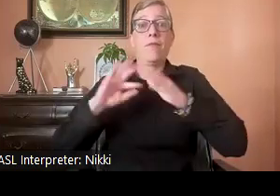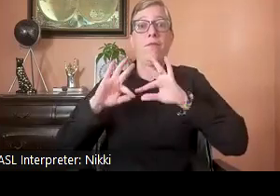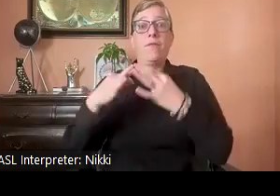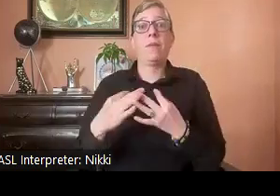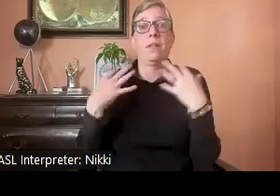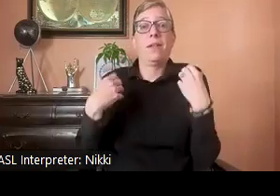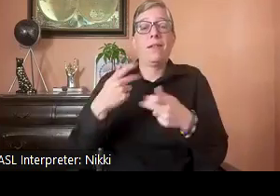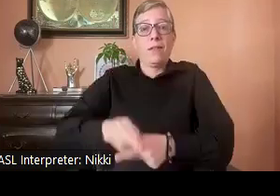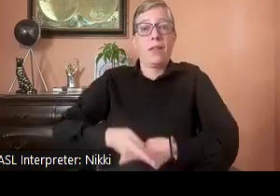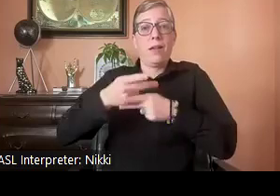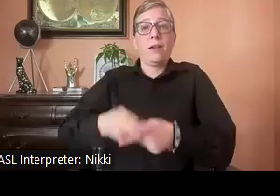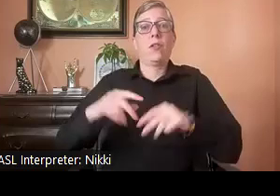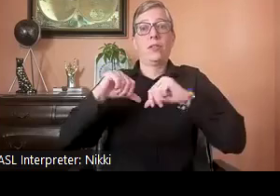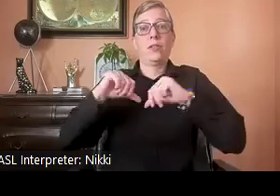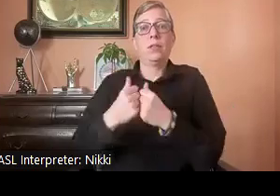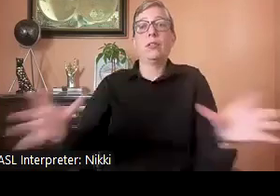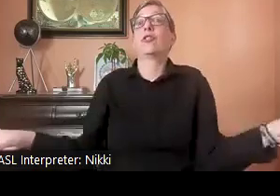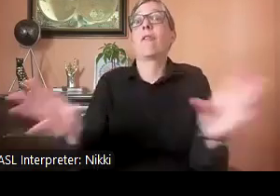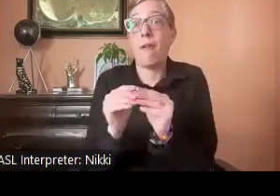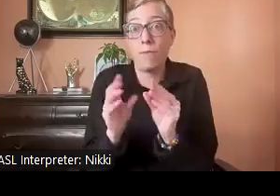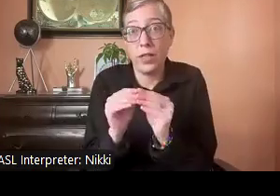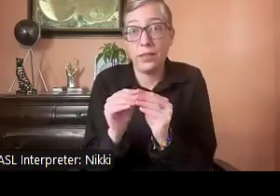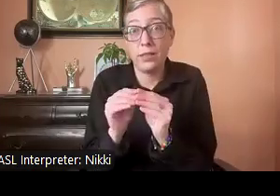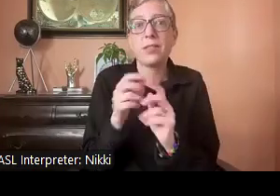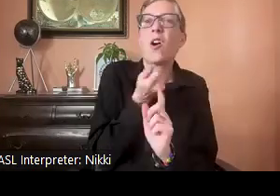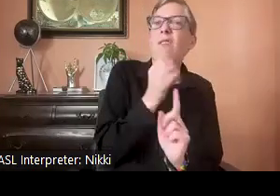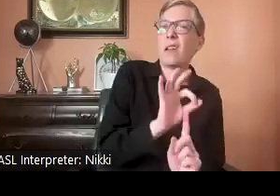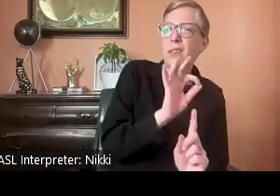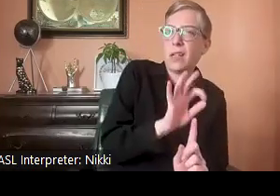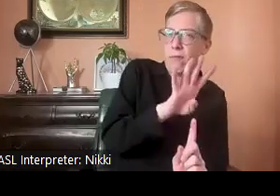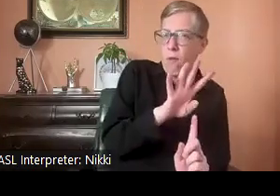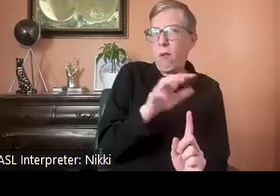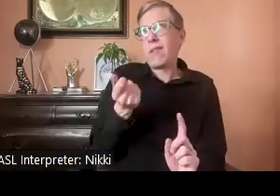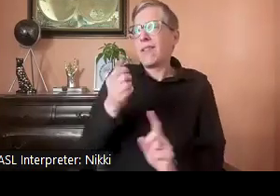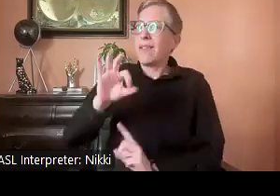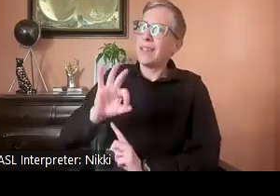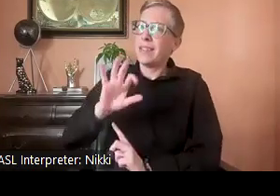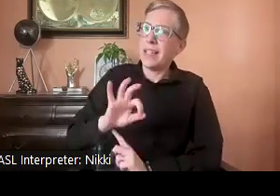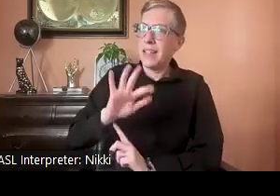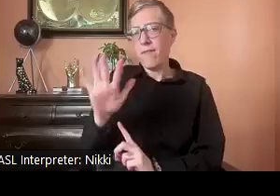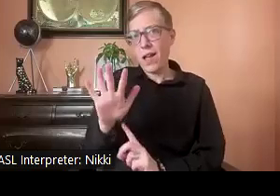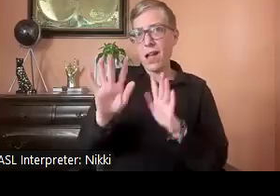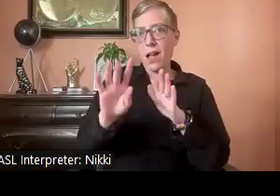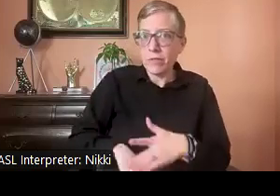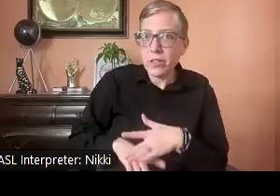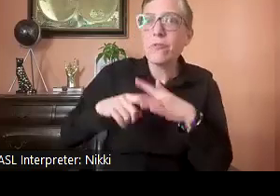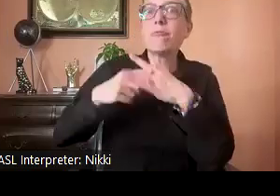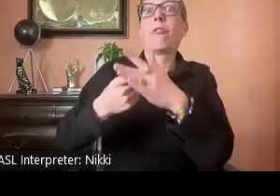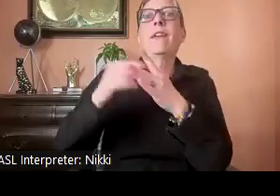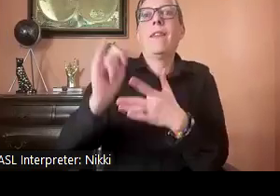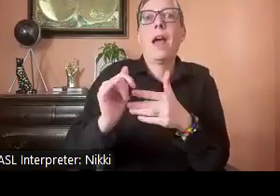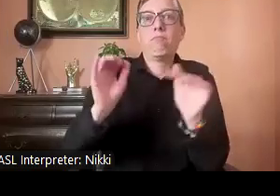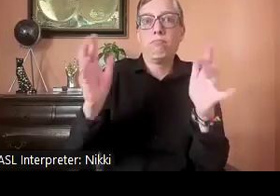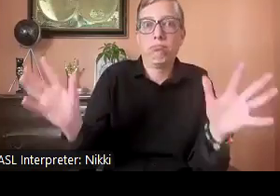So 1995, 4 really launches that. And there are a couple more bigger things coming.